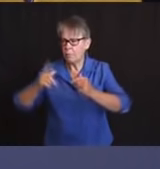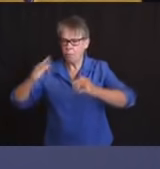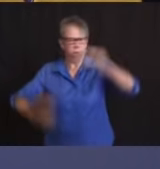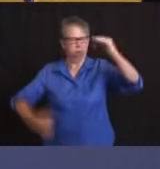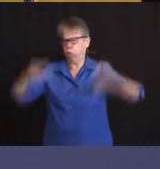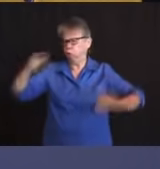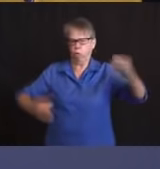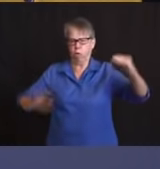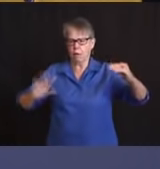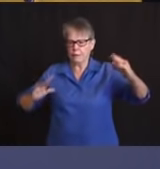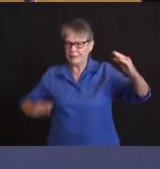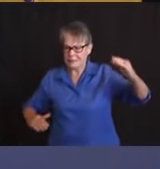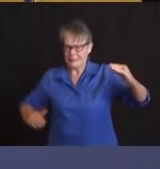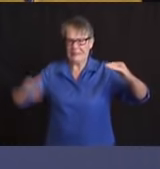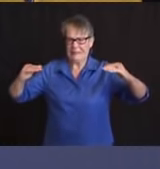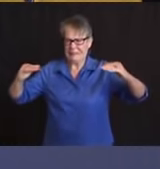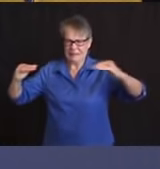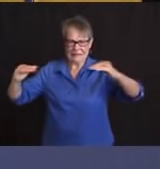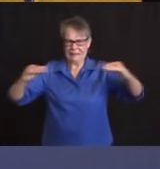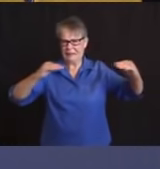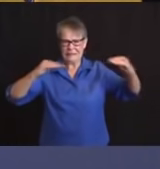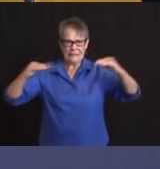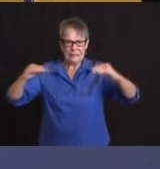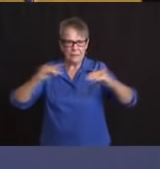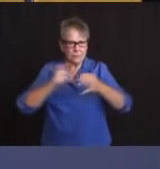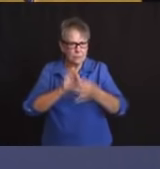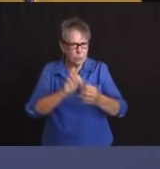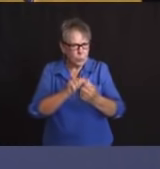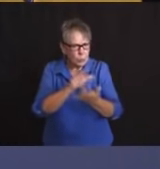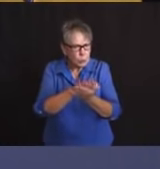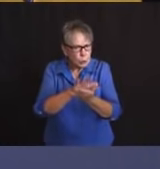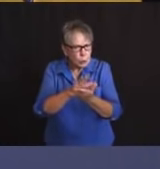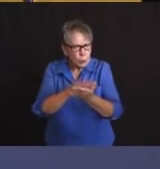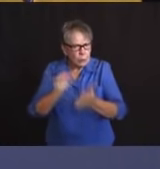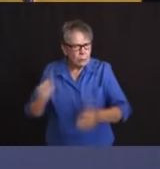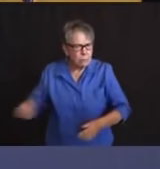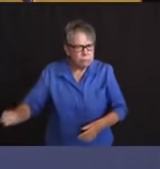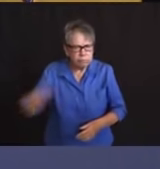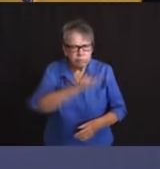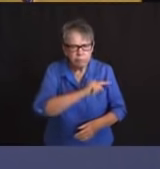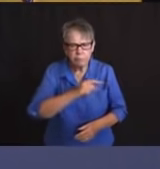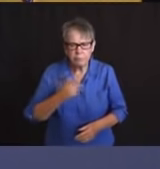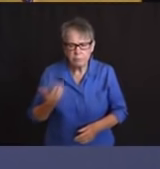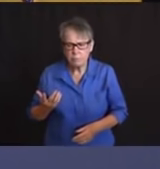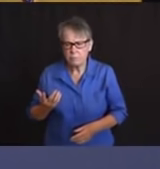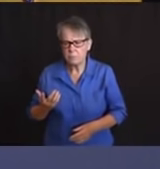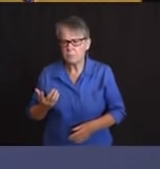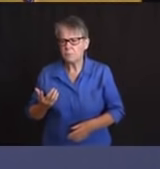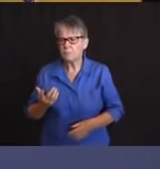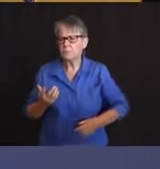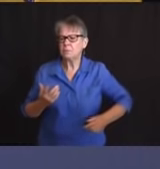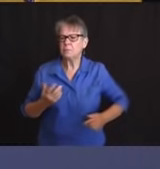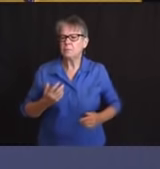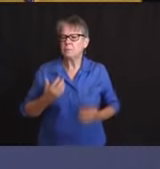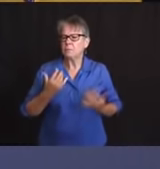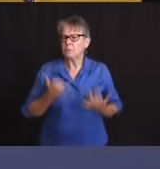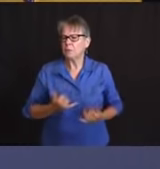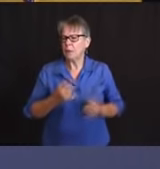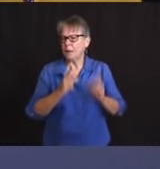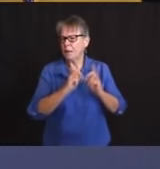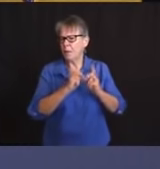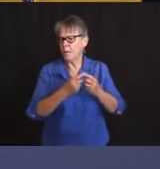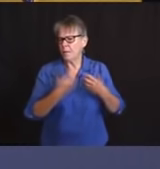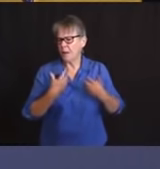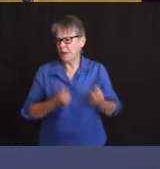through what would happen if there was an outbreak in a school? What number does the department consider an outbreak? Is it 4 students? Is